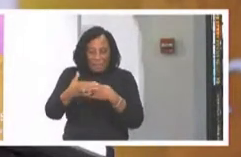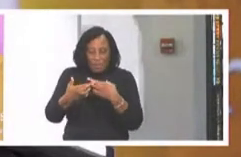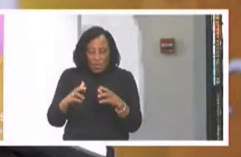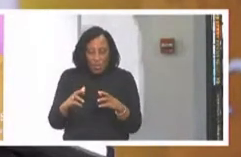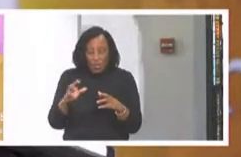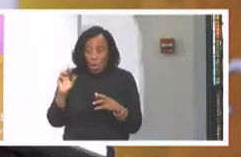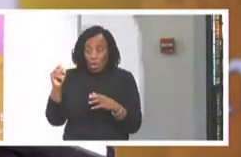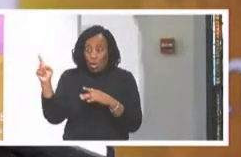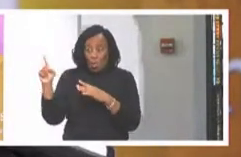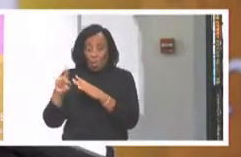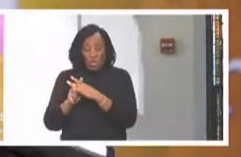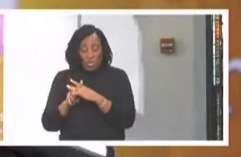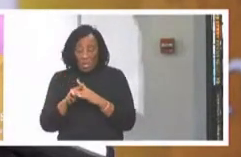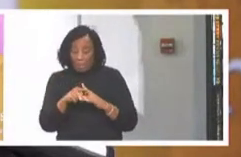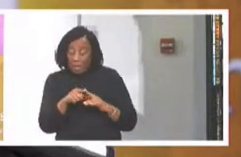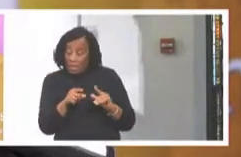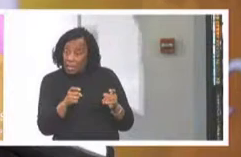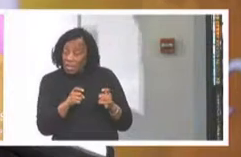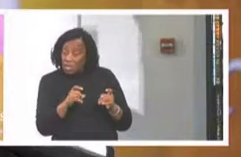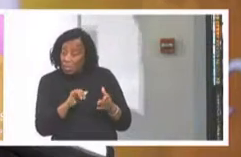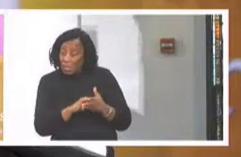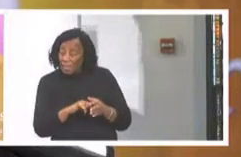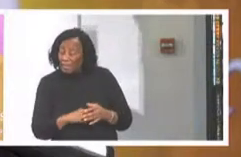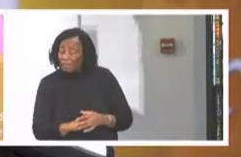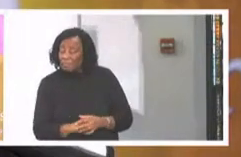can you deal with that? Can you do it?